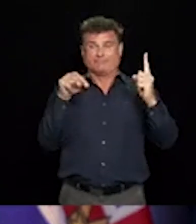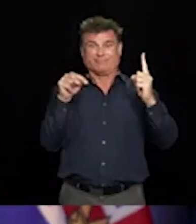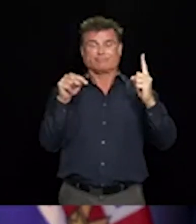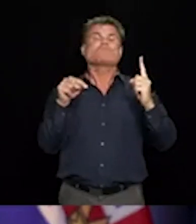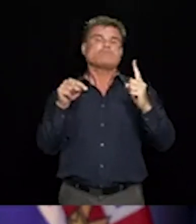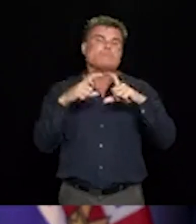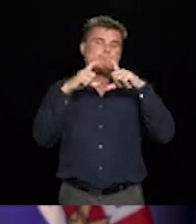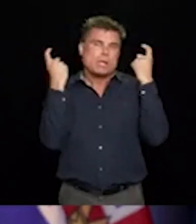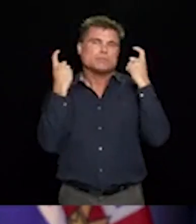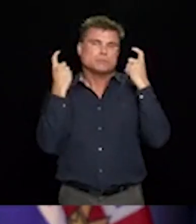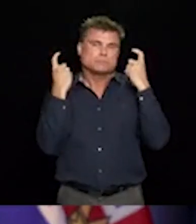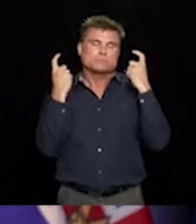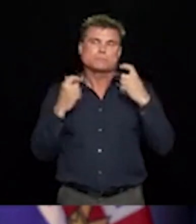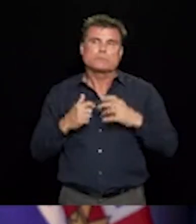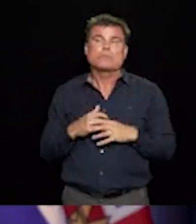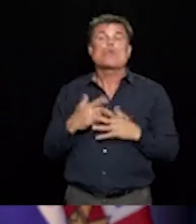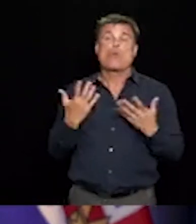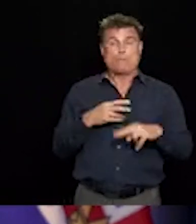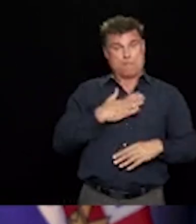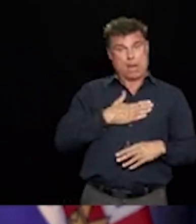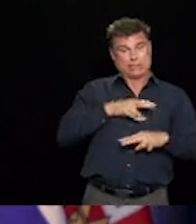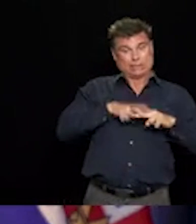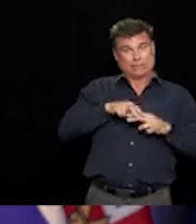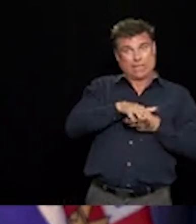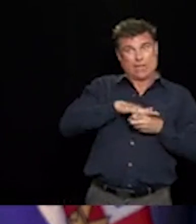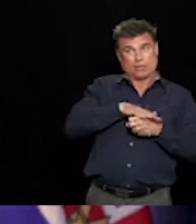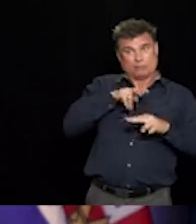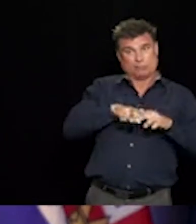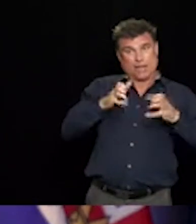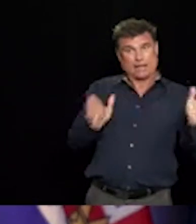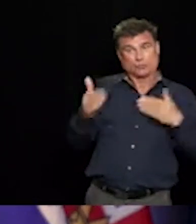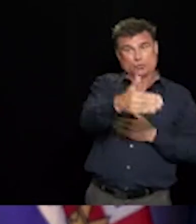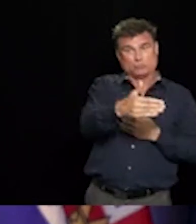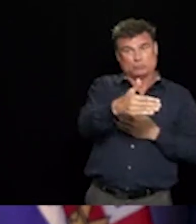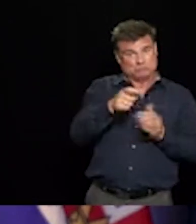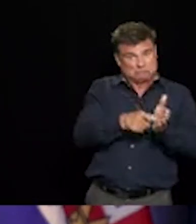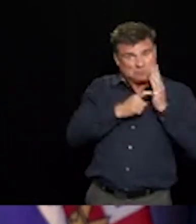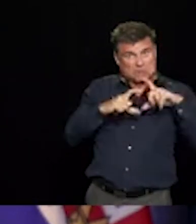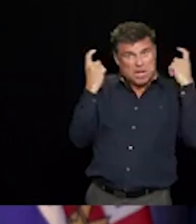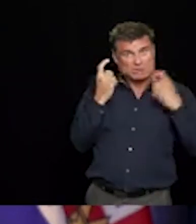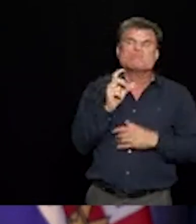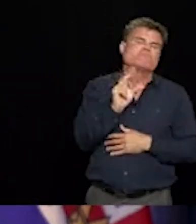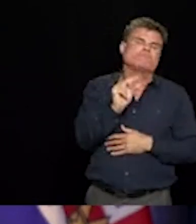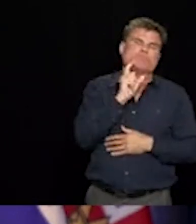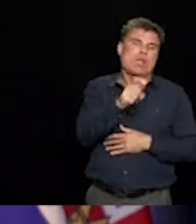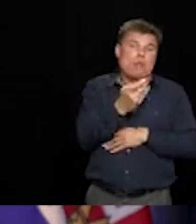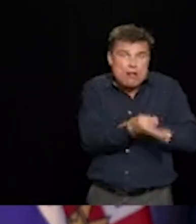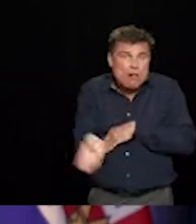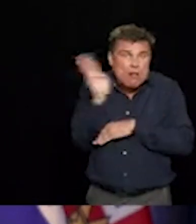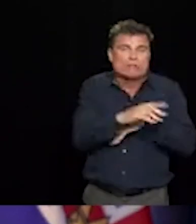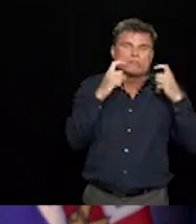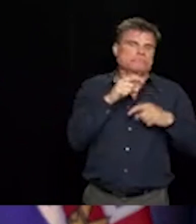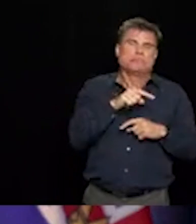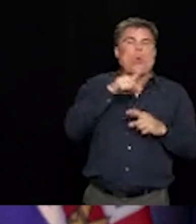example, Scotland, and other jurisdictions. So we'll continue to rely on Dr. Bonnie Henry and her team for